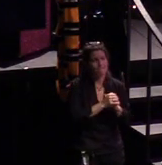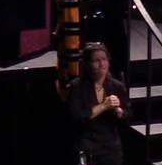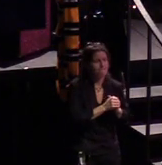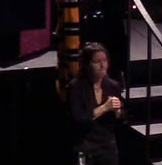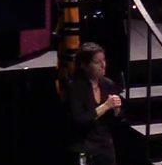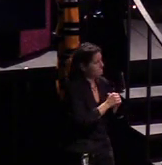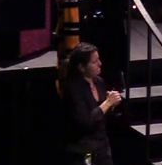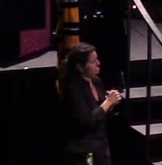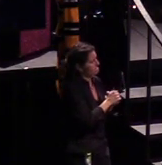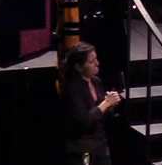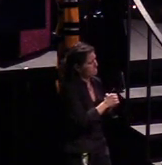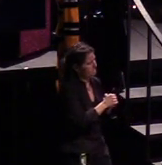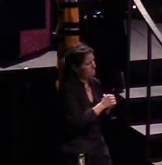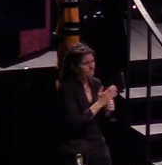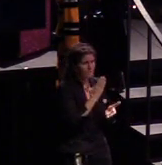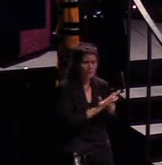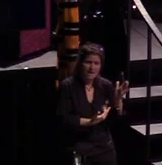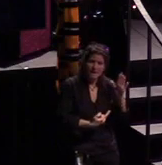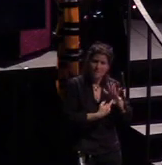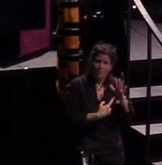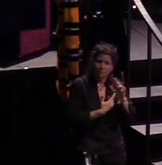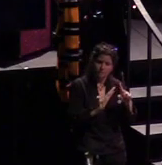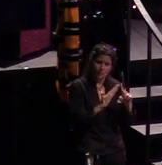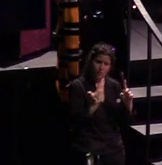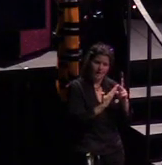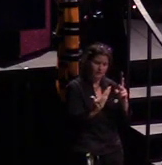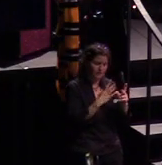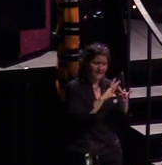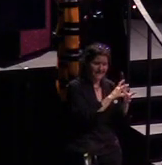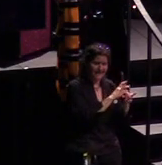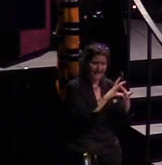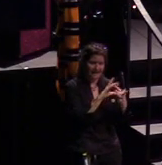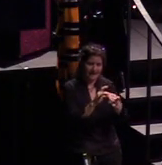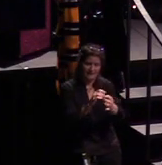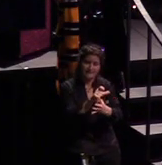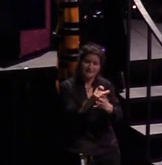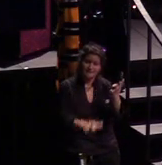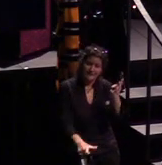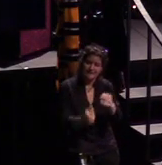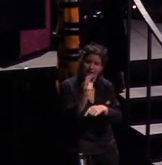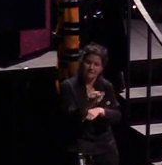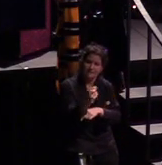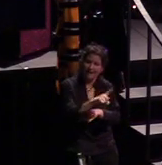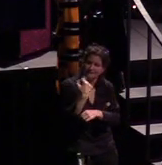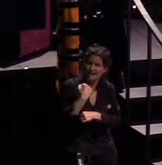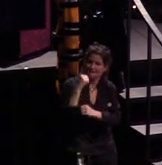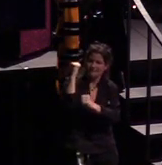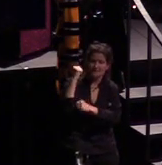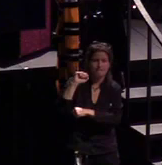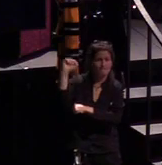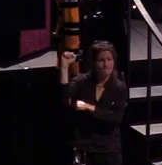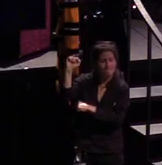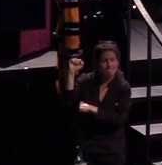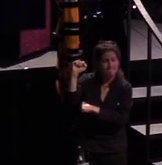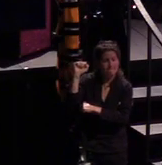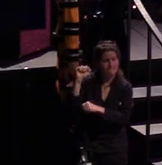it's important to acknowledge the link between disability arts and activism as well as the need for